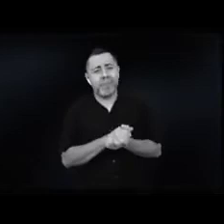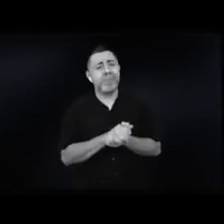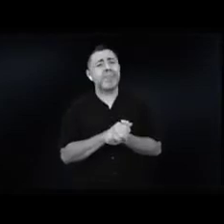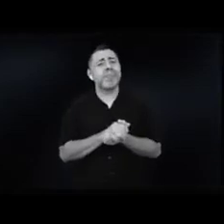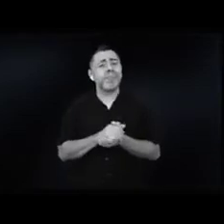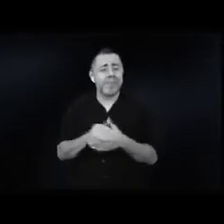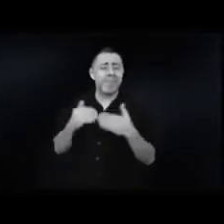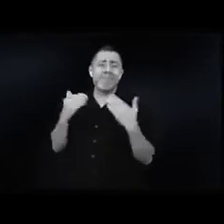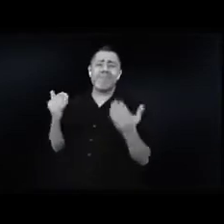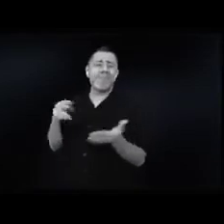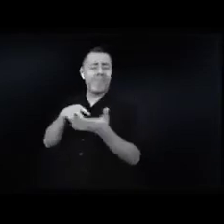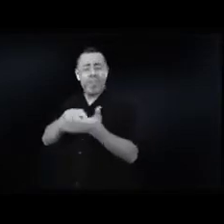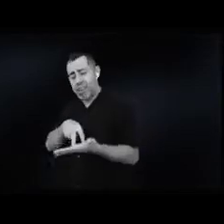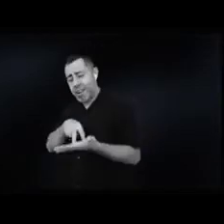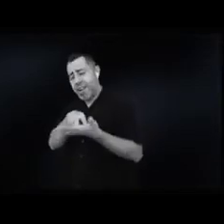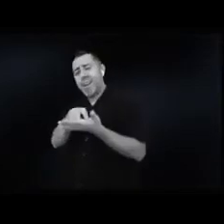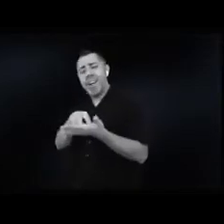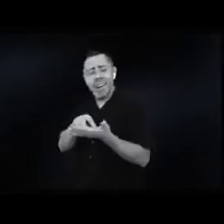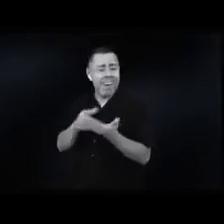Stand in